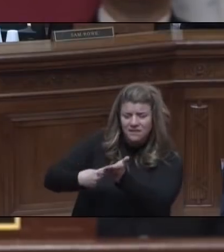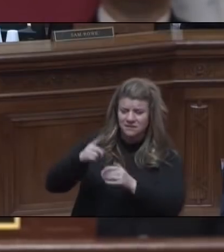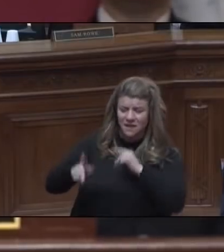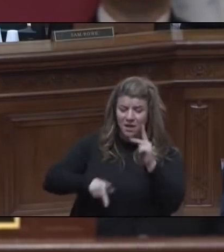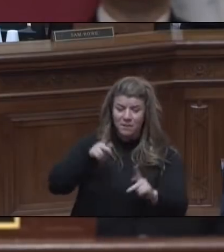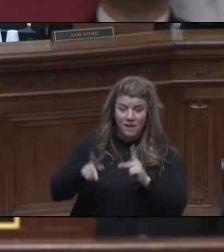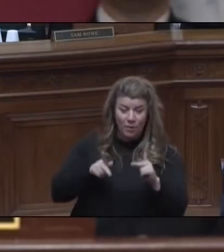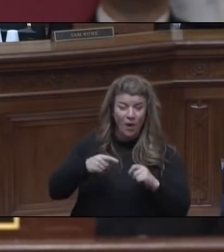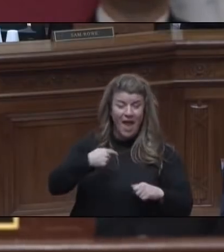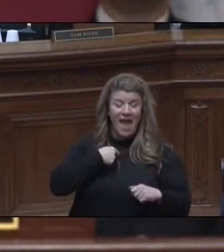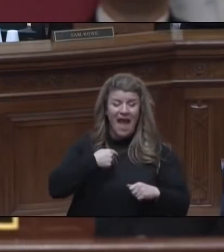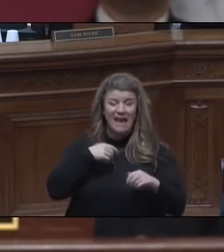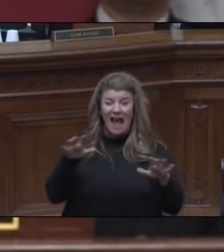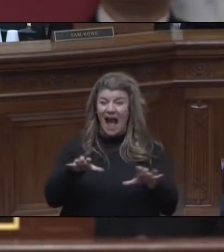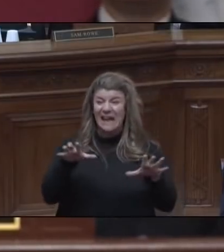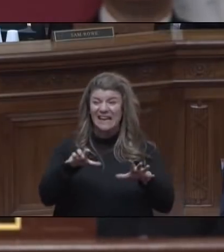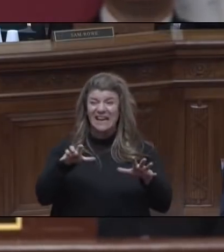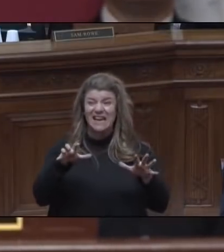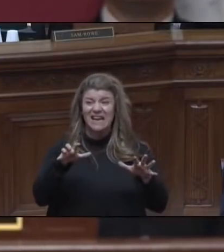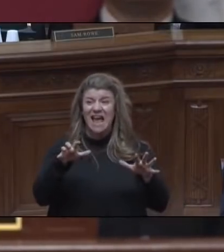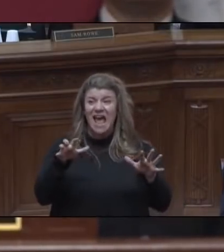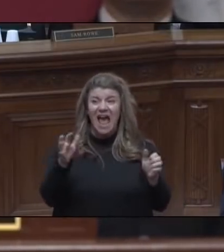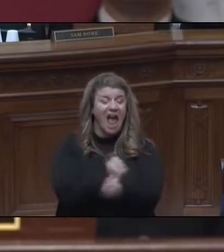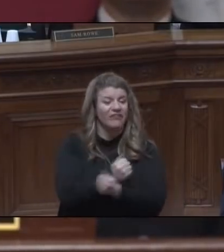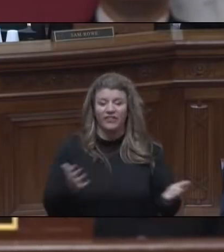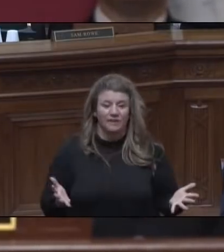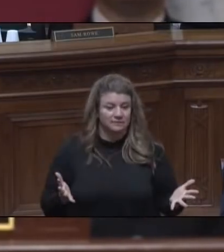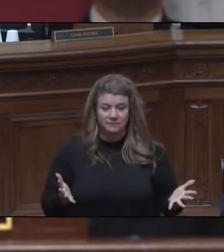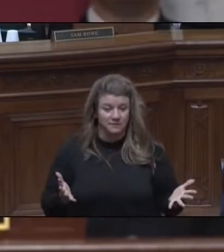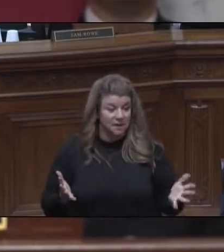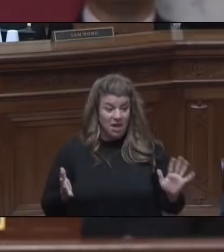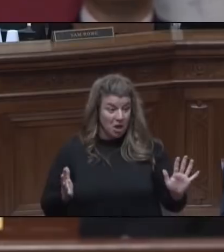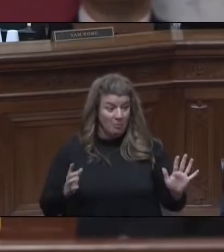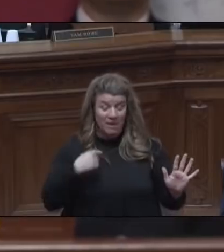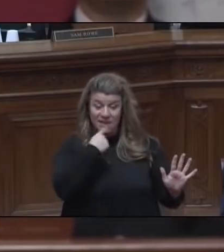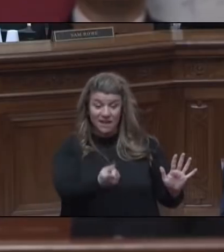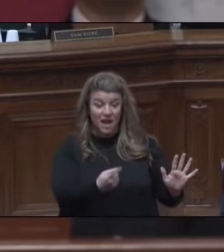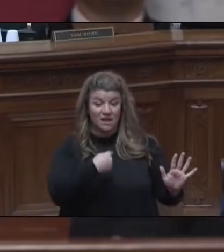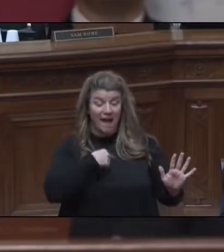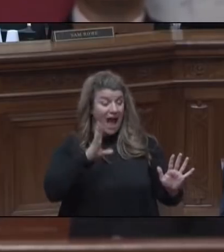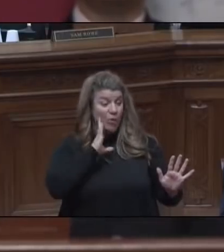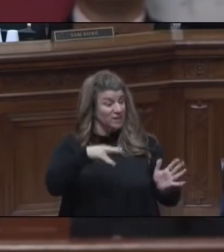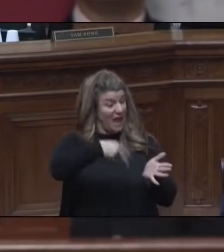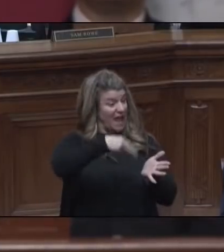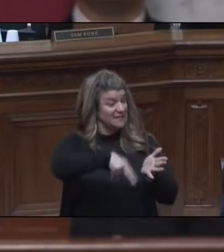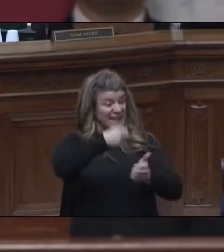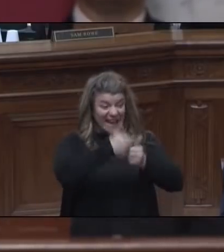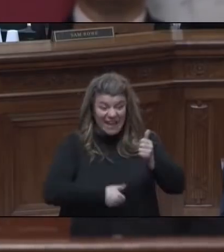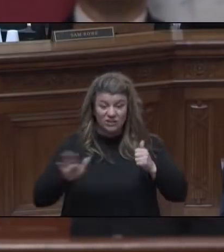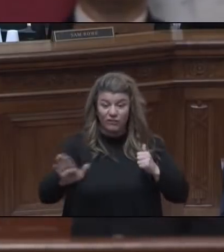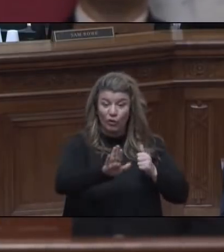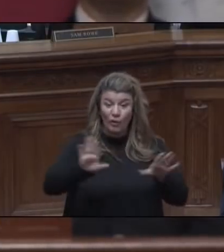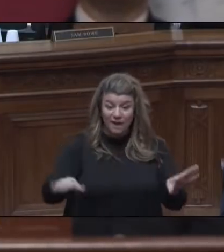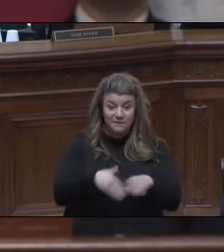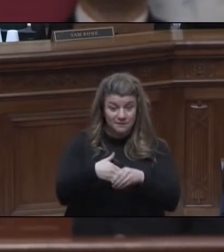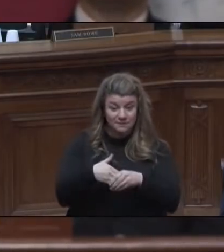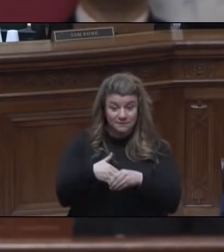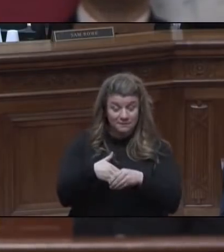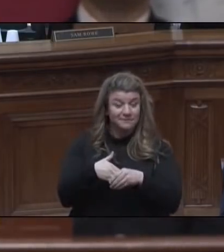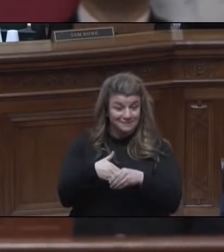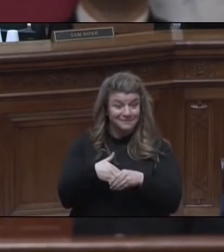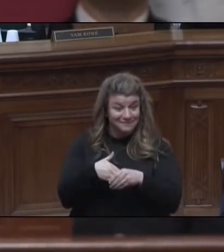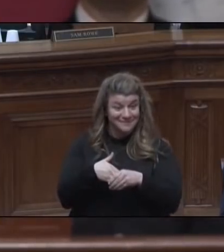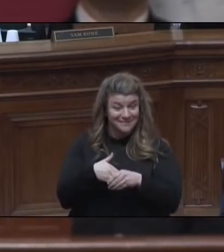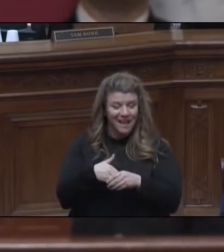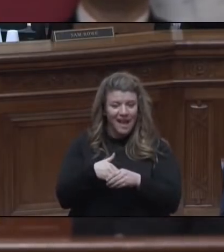and I did everything but tell them that I would dance at their next 6,000 weddings. And